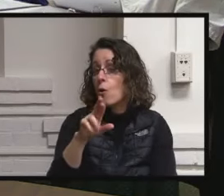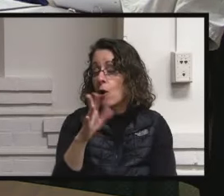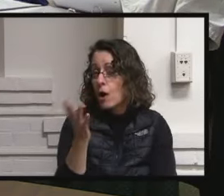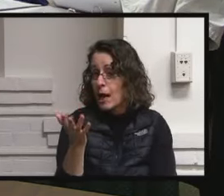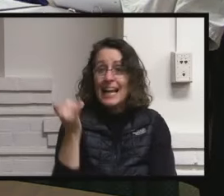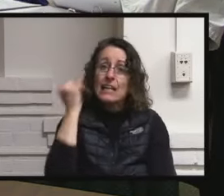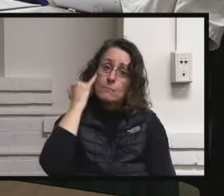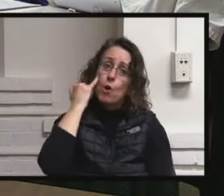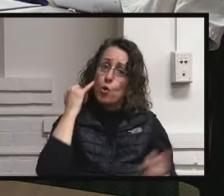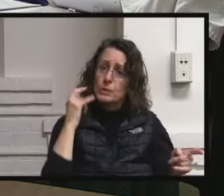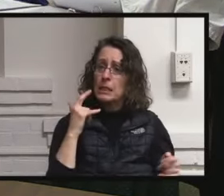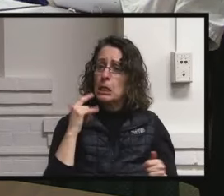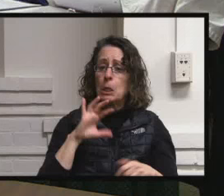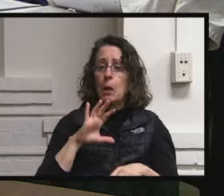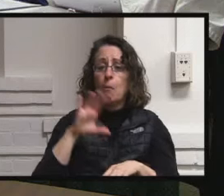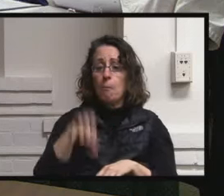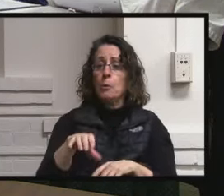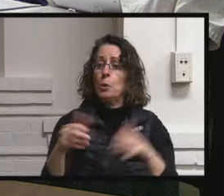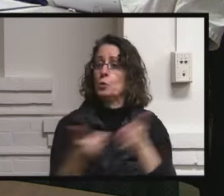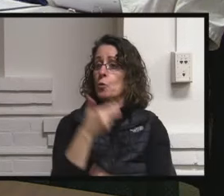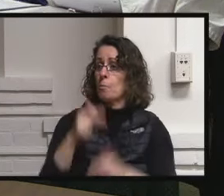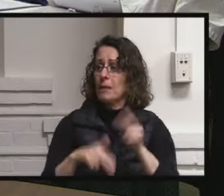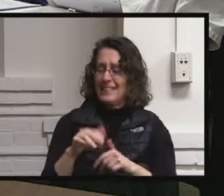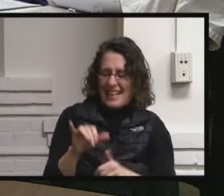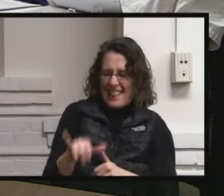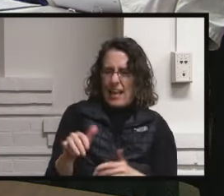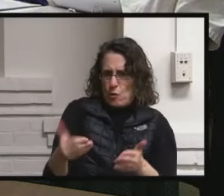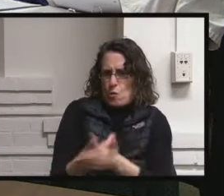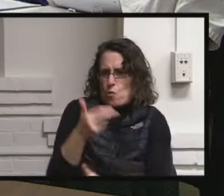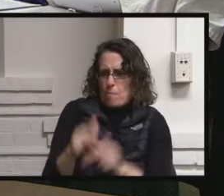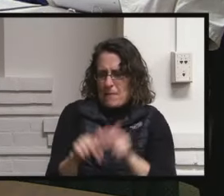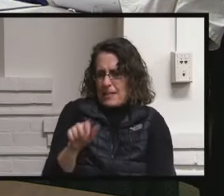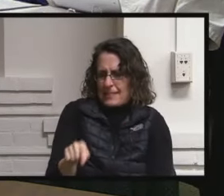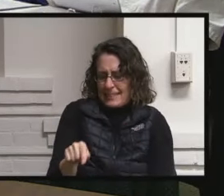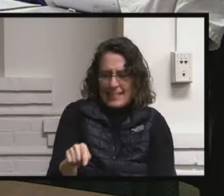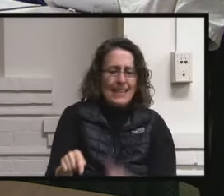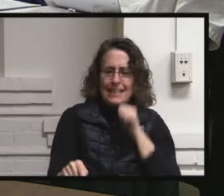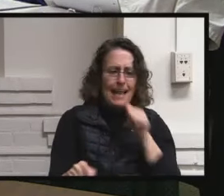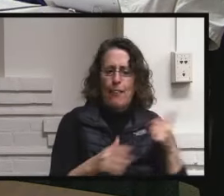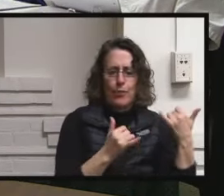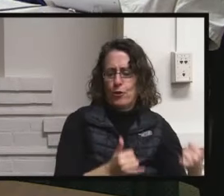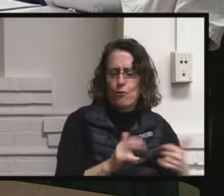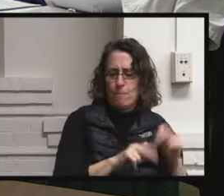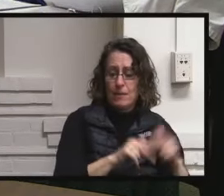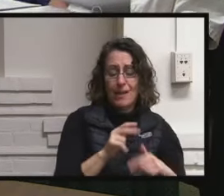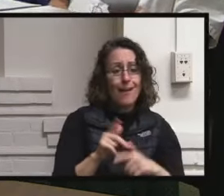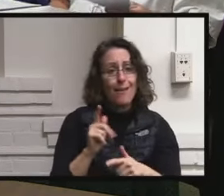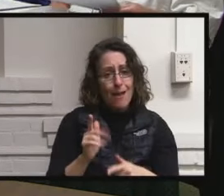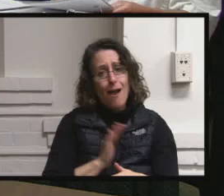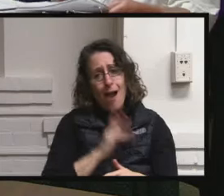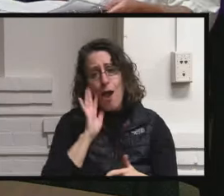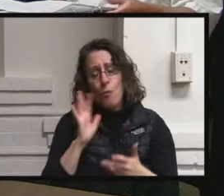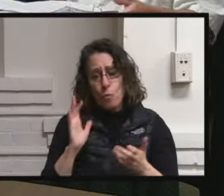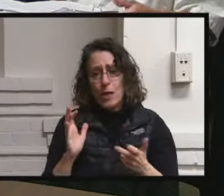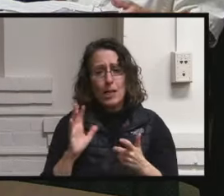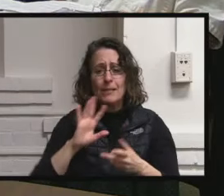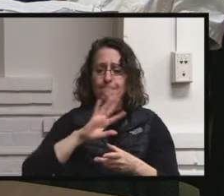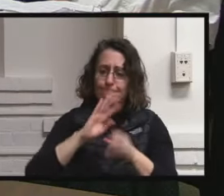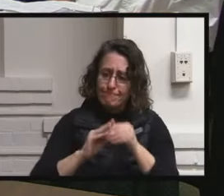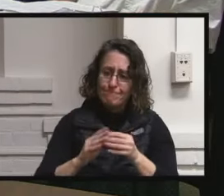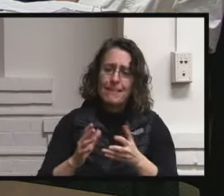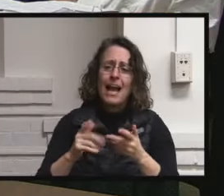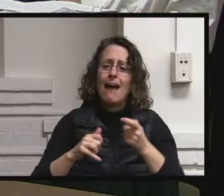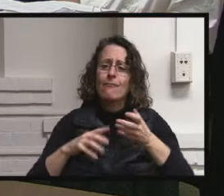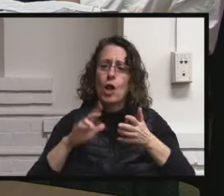new facility, it provides an incentive where that new investment in town that is going to grow our grand list and create